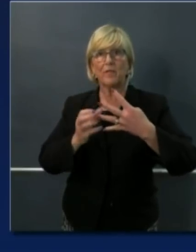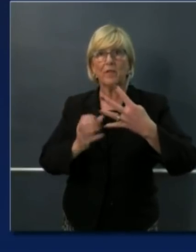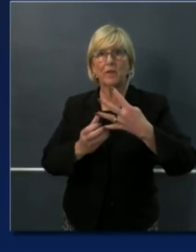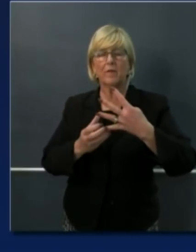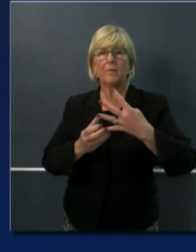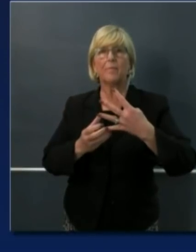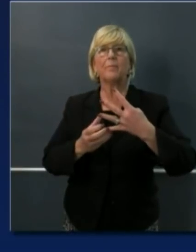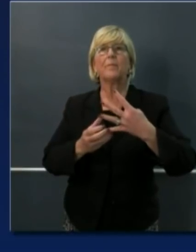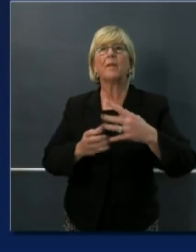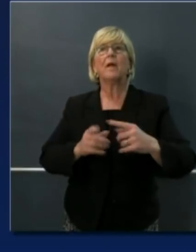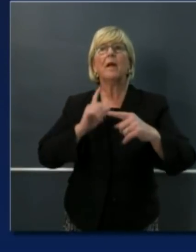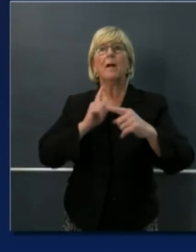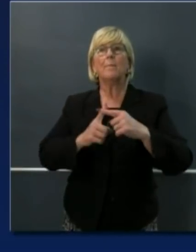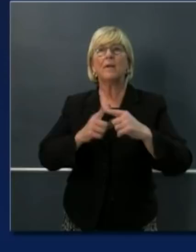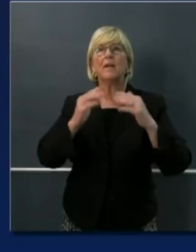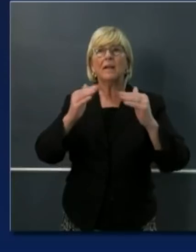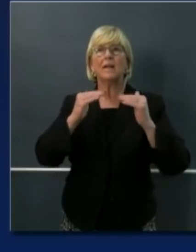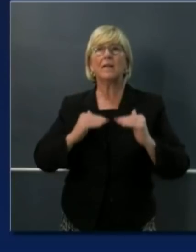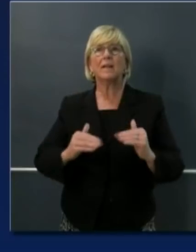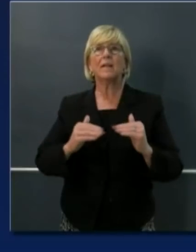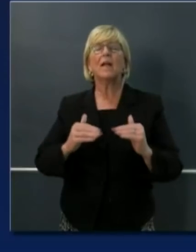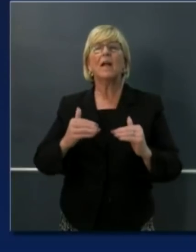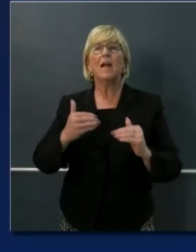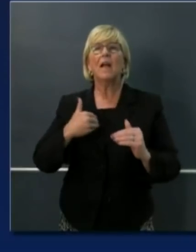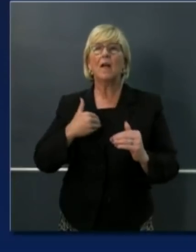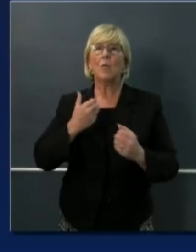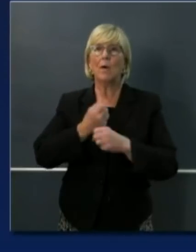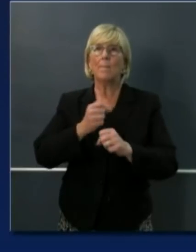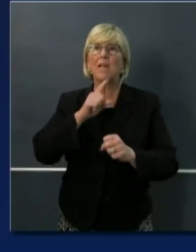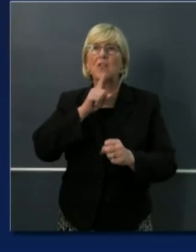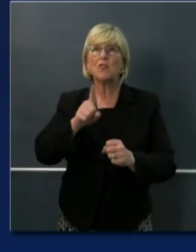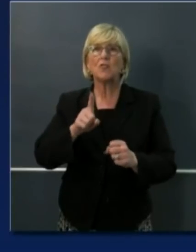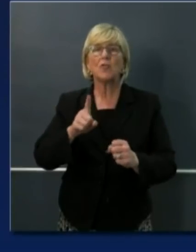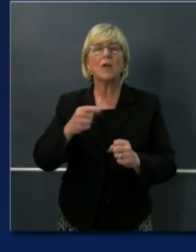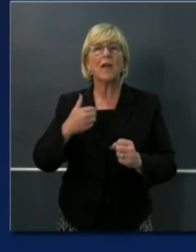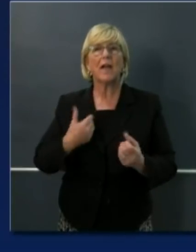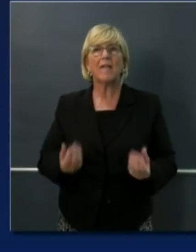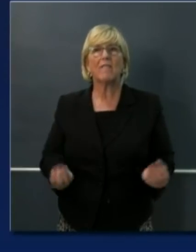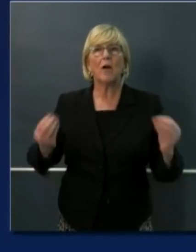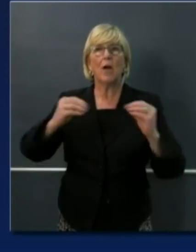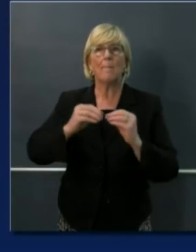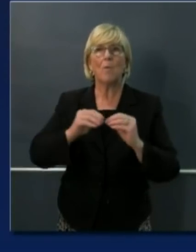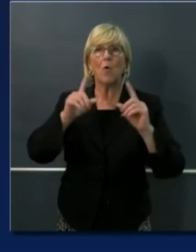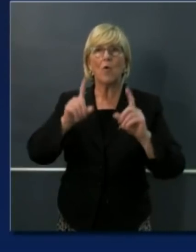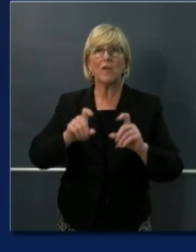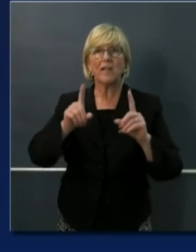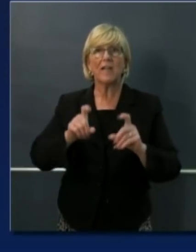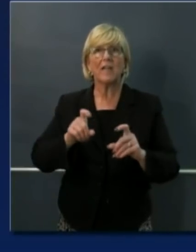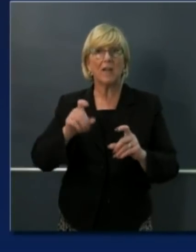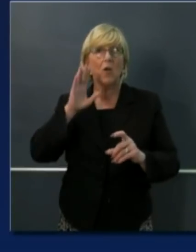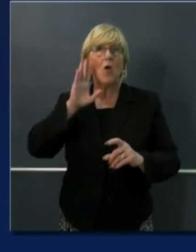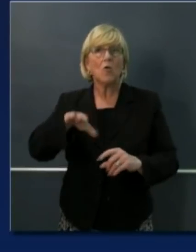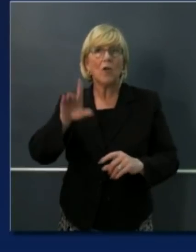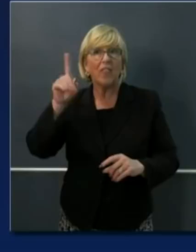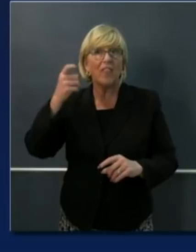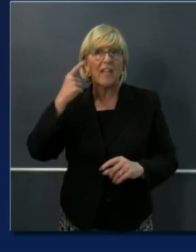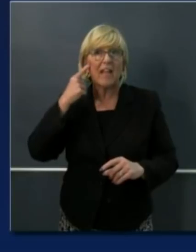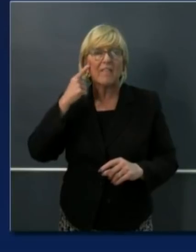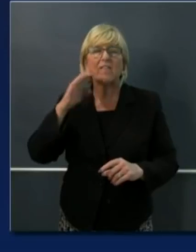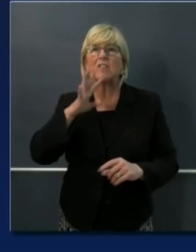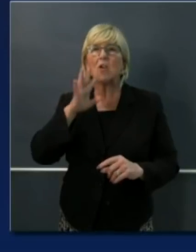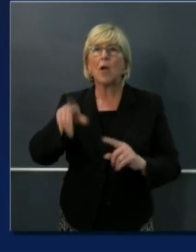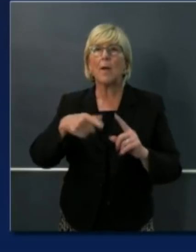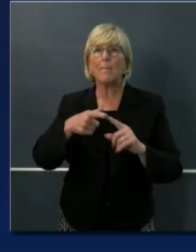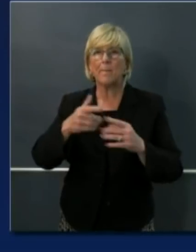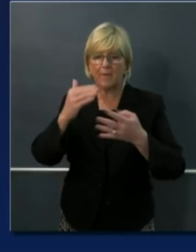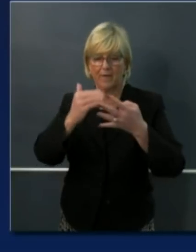level deeper, accelerate equitable testing. Today, you heard the governor re-articulate our goal for the end of